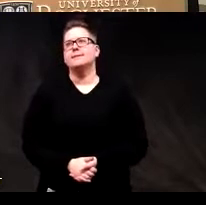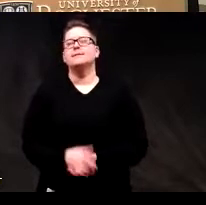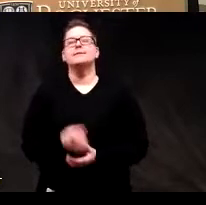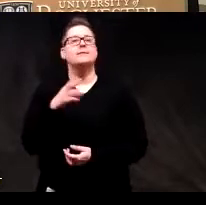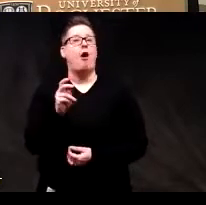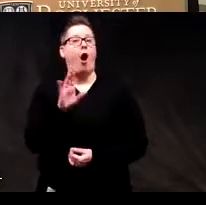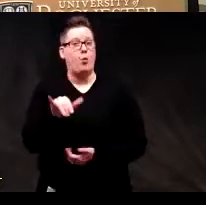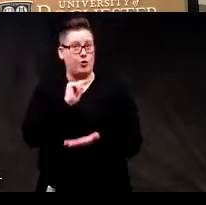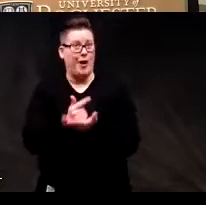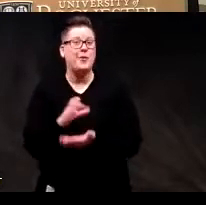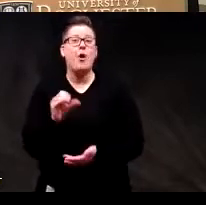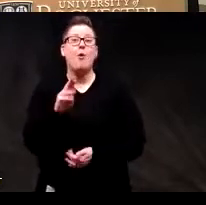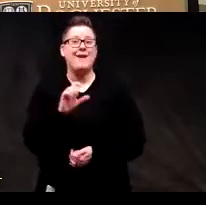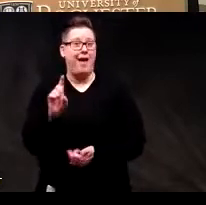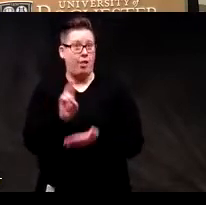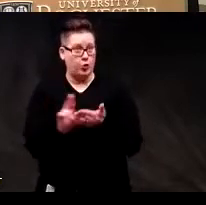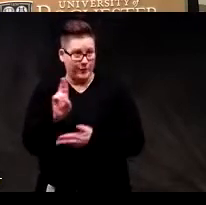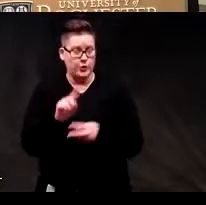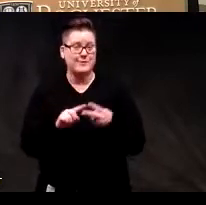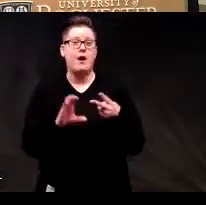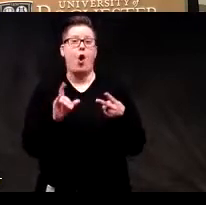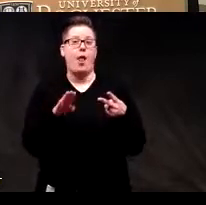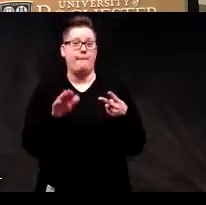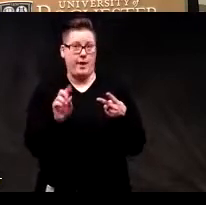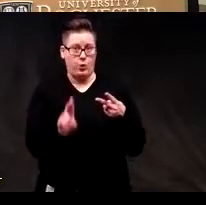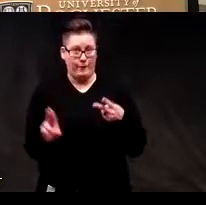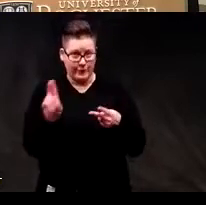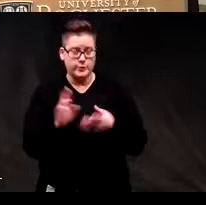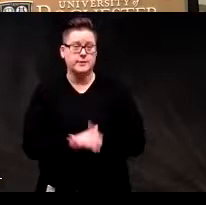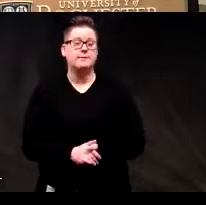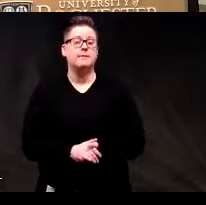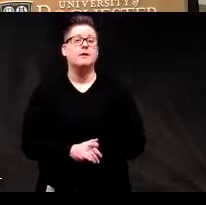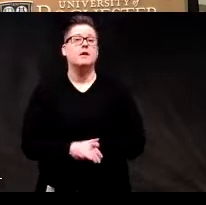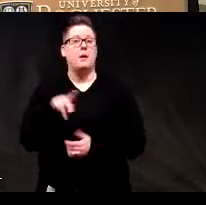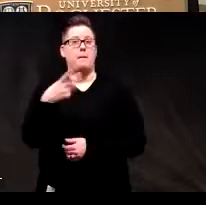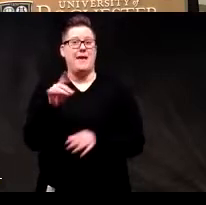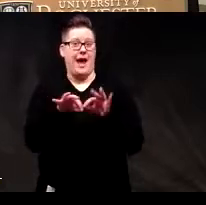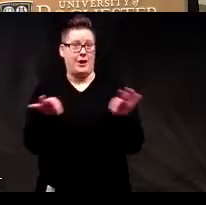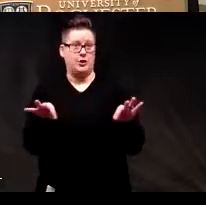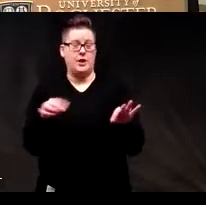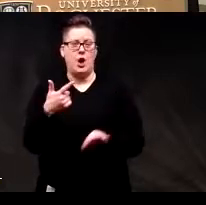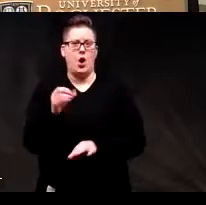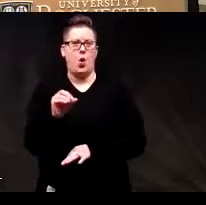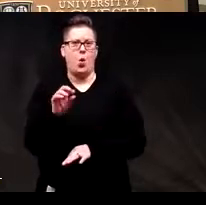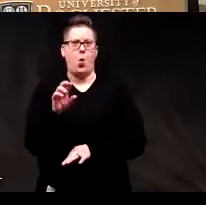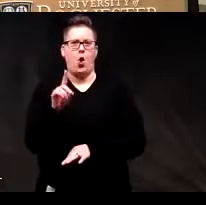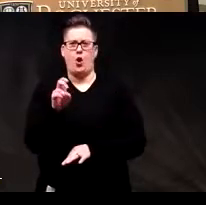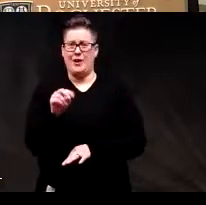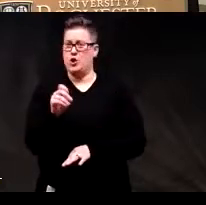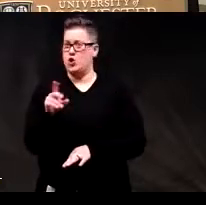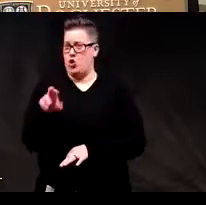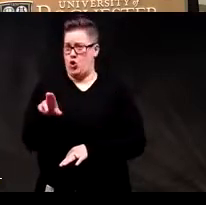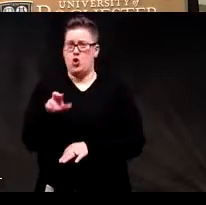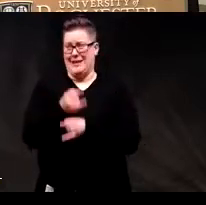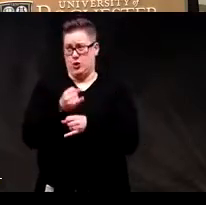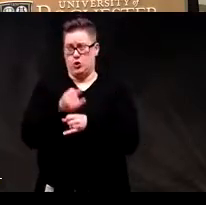Dr. Conway is a graduate of Cornell University and Columbia University and earned her doctoral degree from the Gordon Derner Institute of Advanced